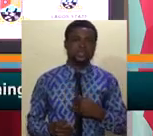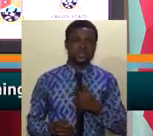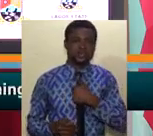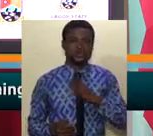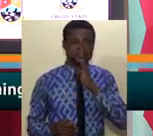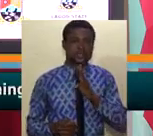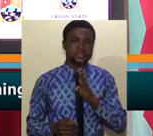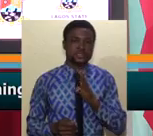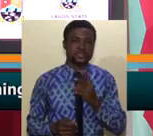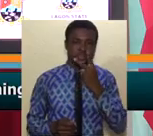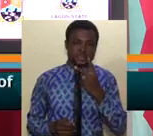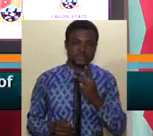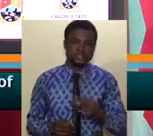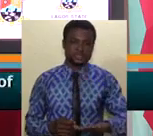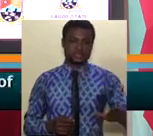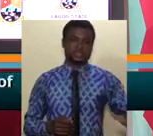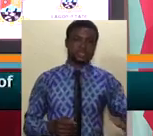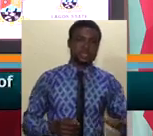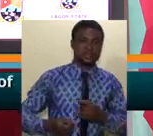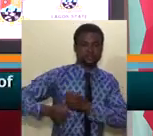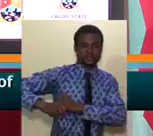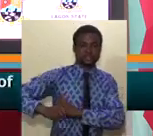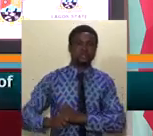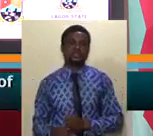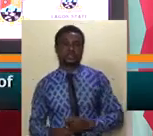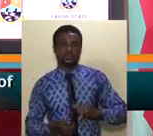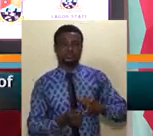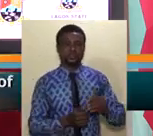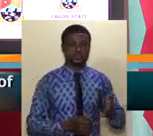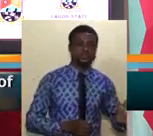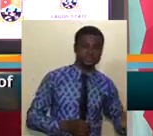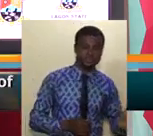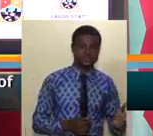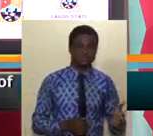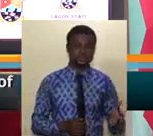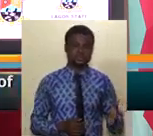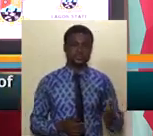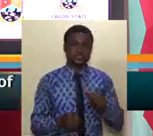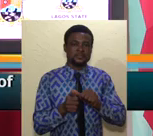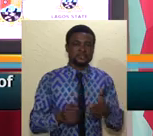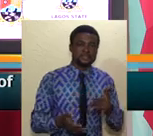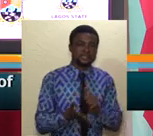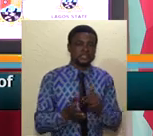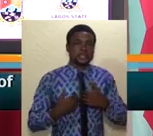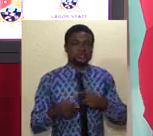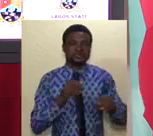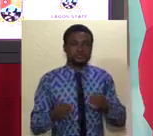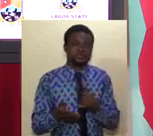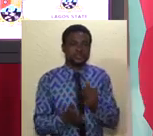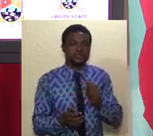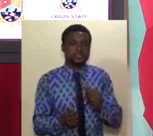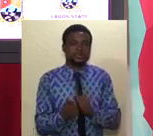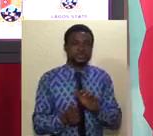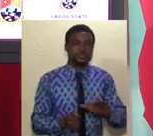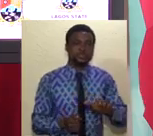and we'll be looking at, yes, child protection issues. Everything that has to do with child protection and advocacy of